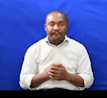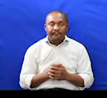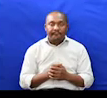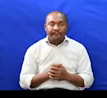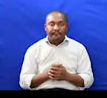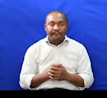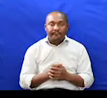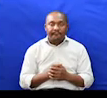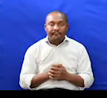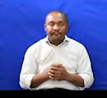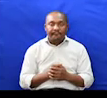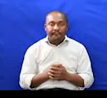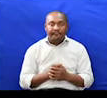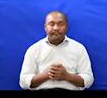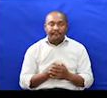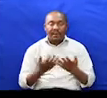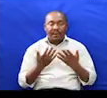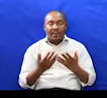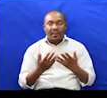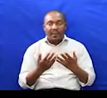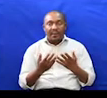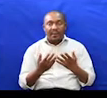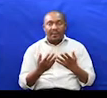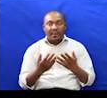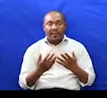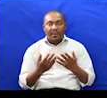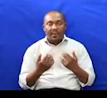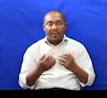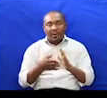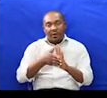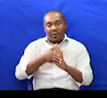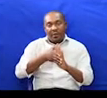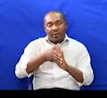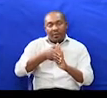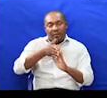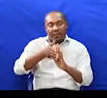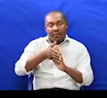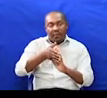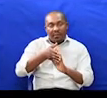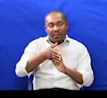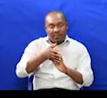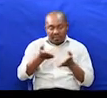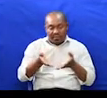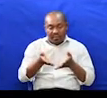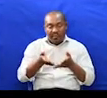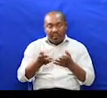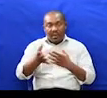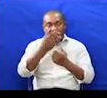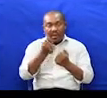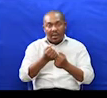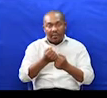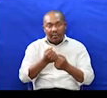this lecture, from the initial of this lesson, have this question. You can have this